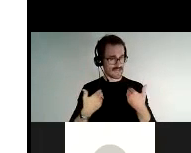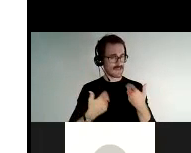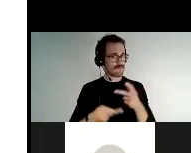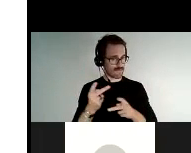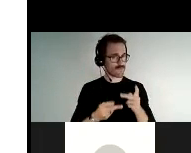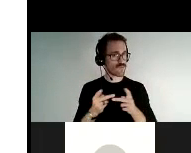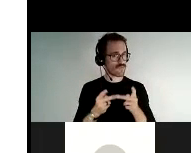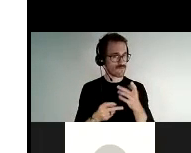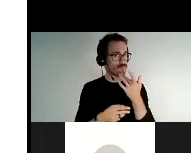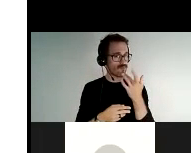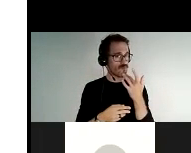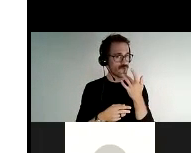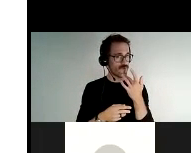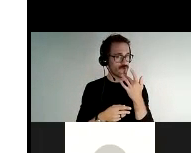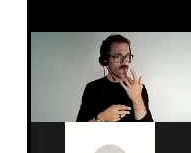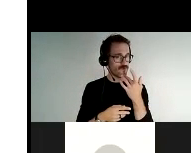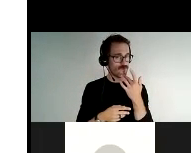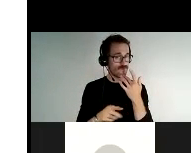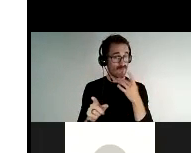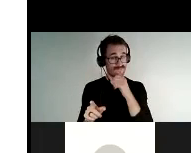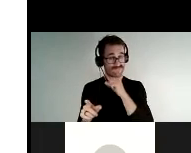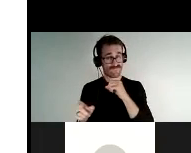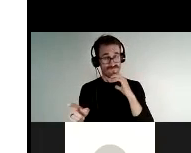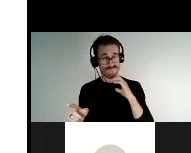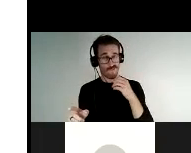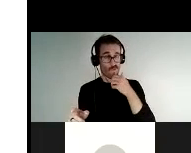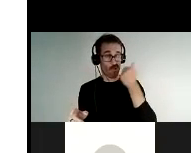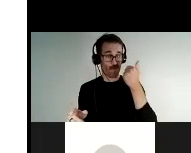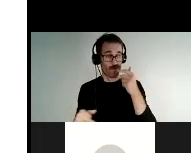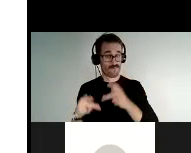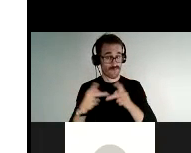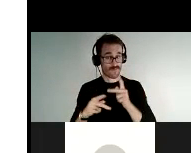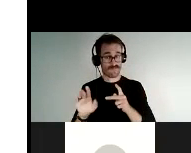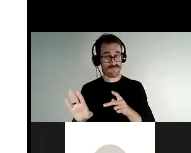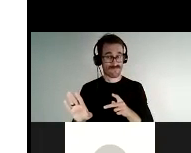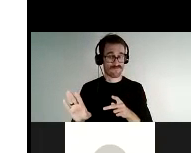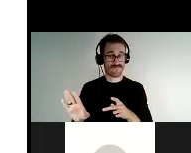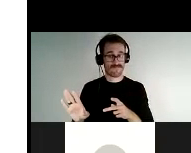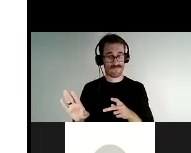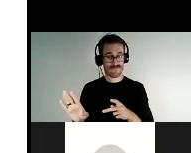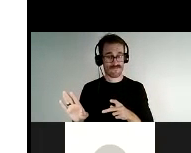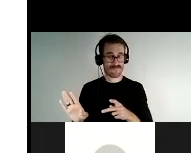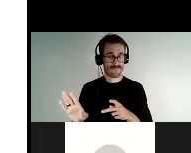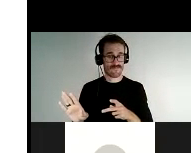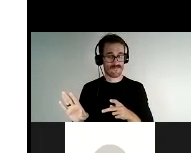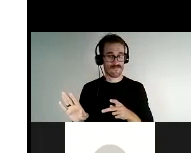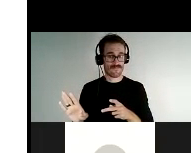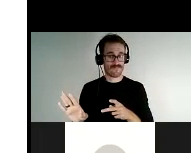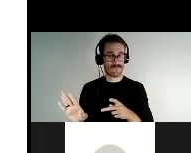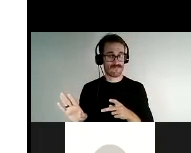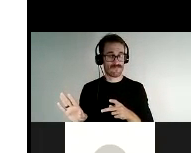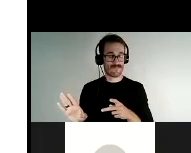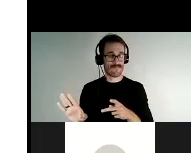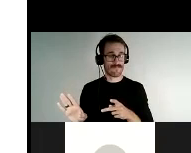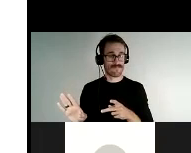youthfulness. And as a result, older LGBT people are even seen